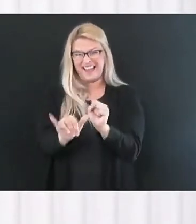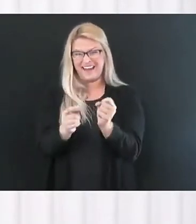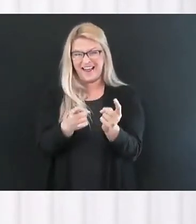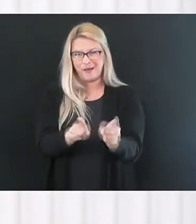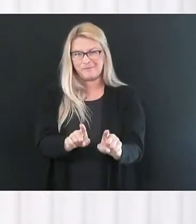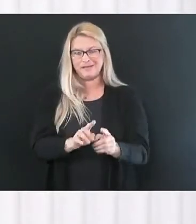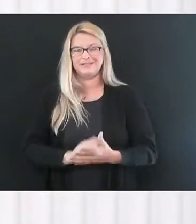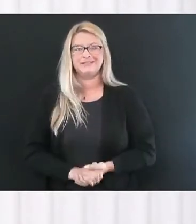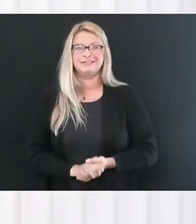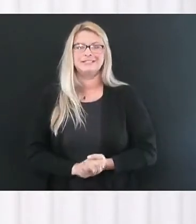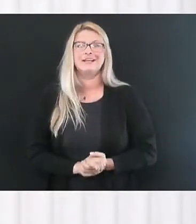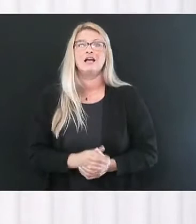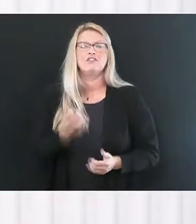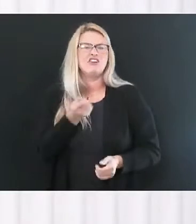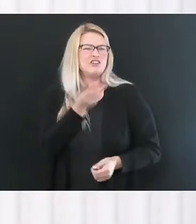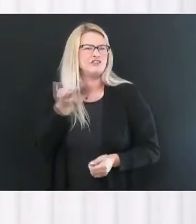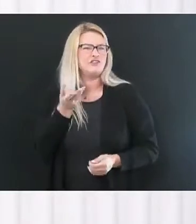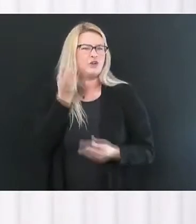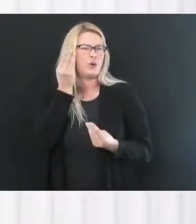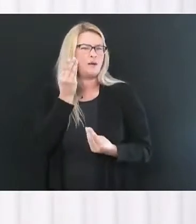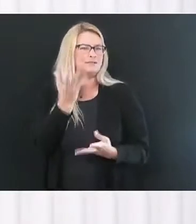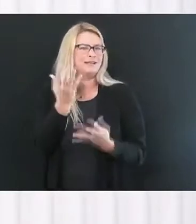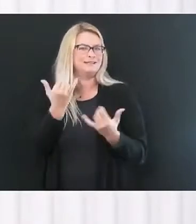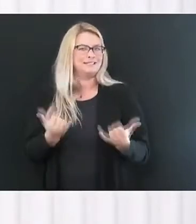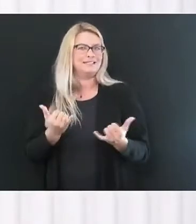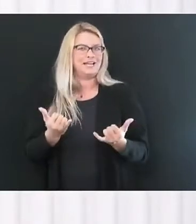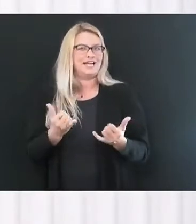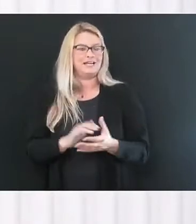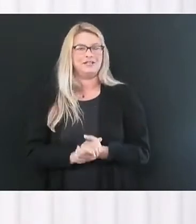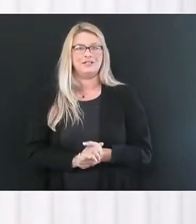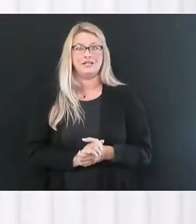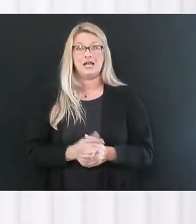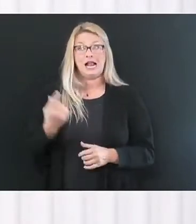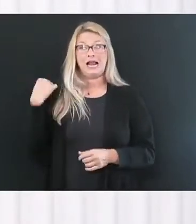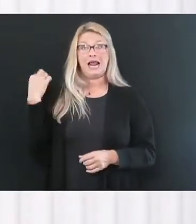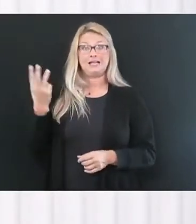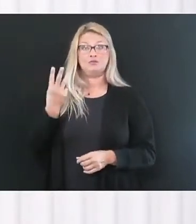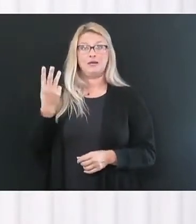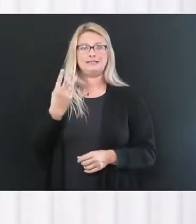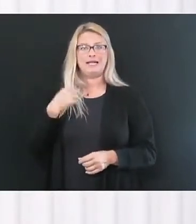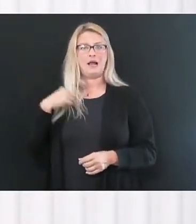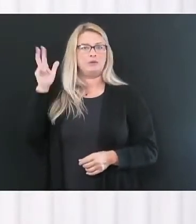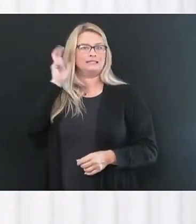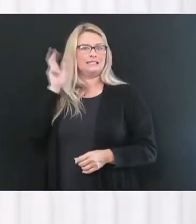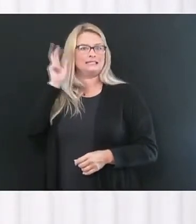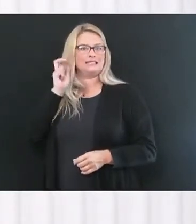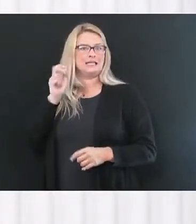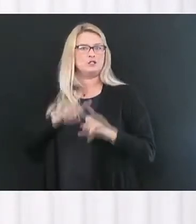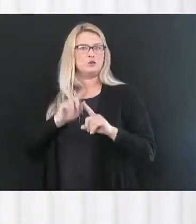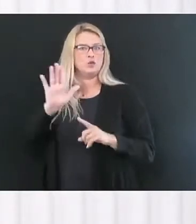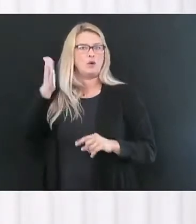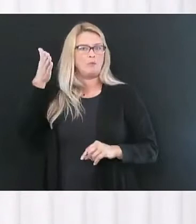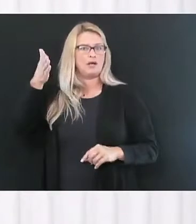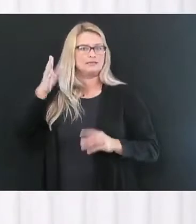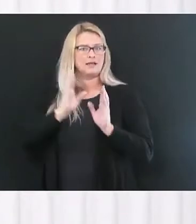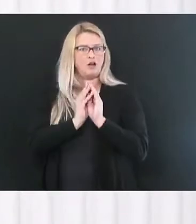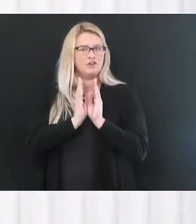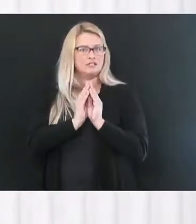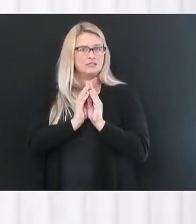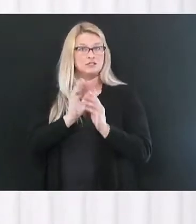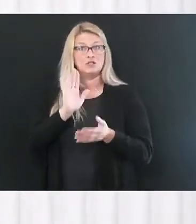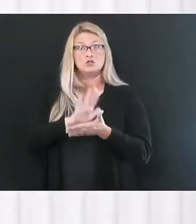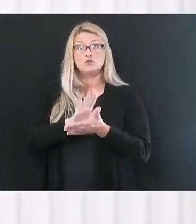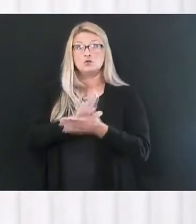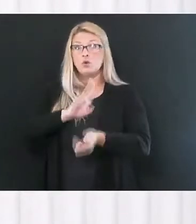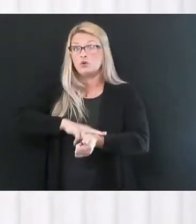updates today. Listening to the press conference on Wednesday, wanted to give a very brief update on school